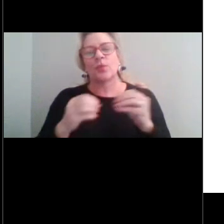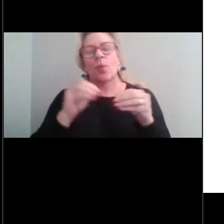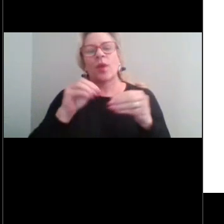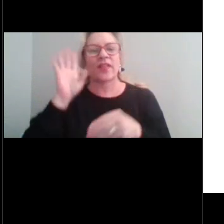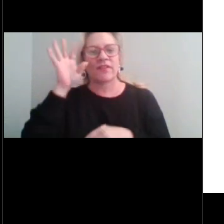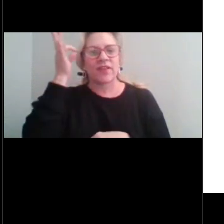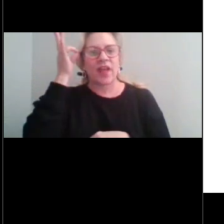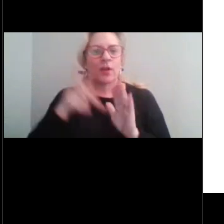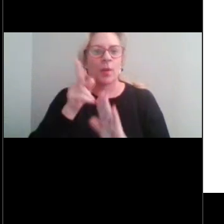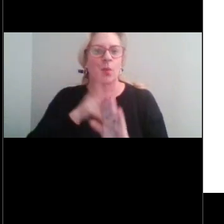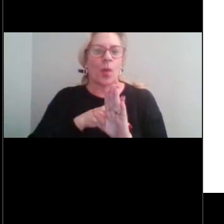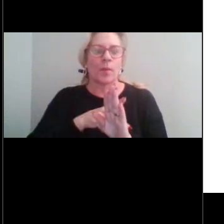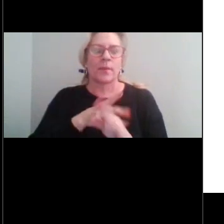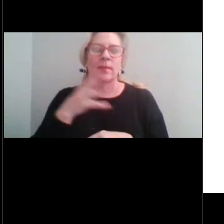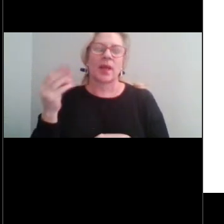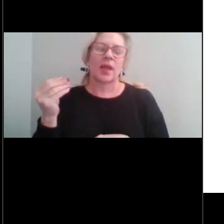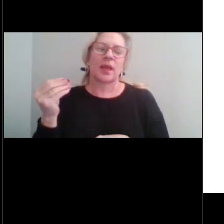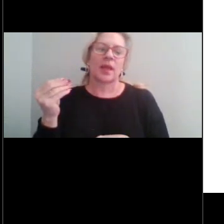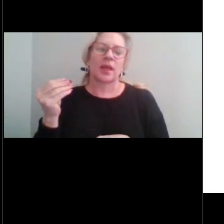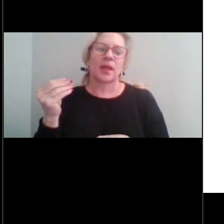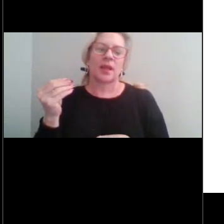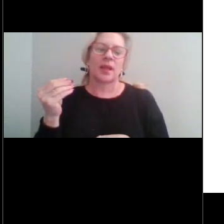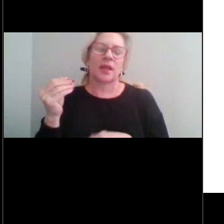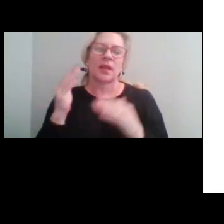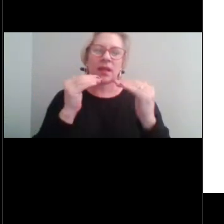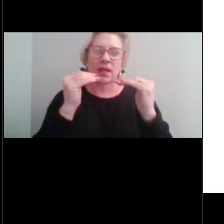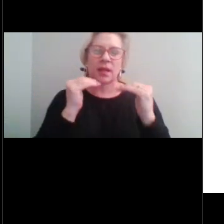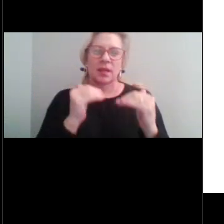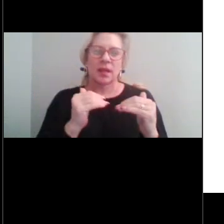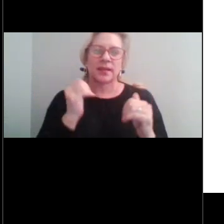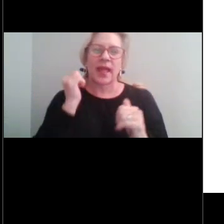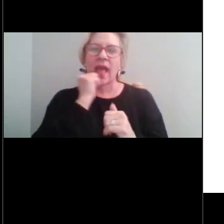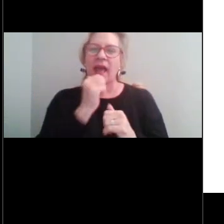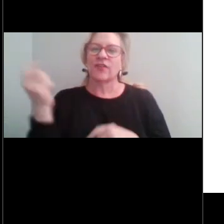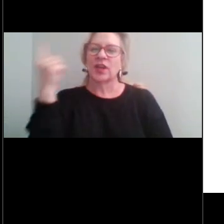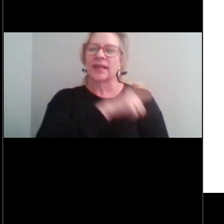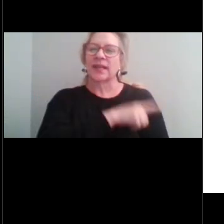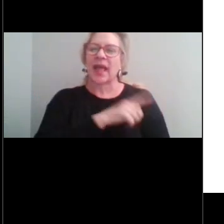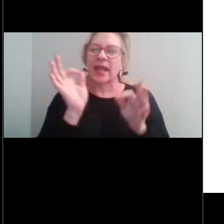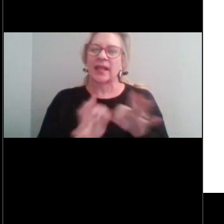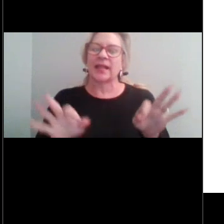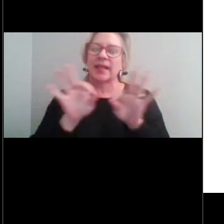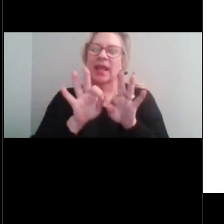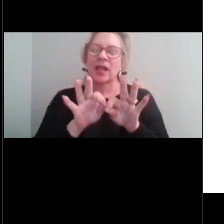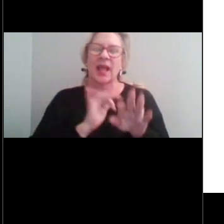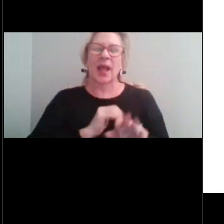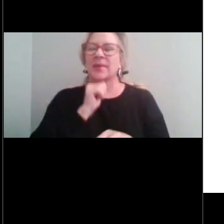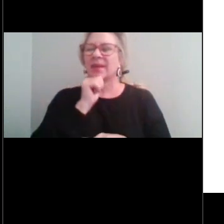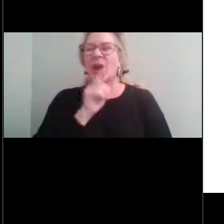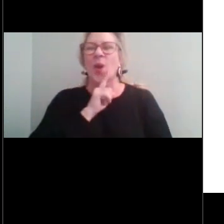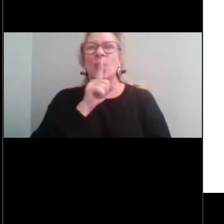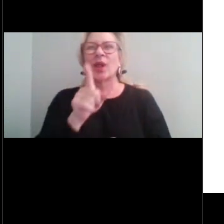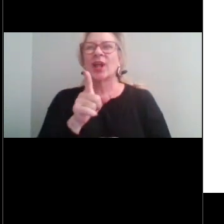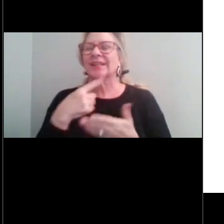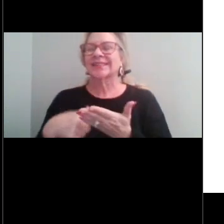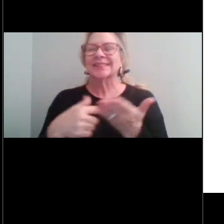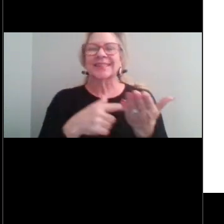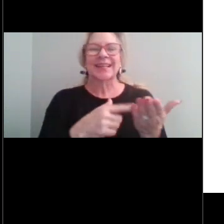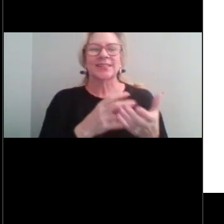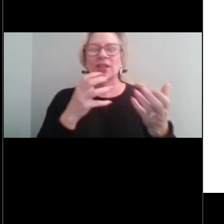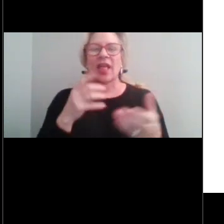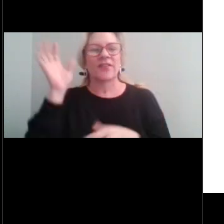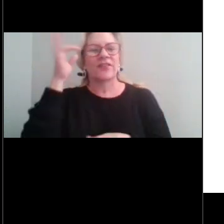programming. And with the Everyday Counts initiative, I'm not going to jump into that too much. I think our federal